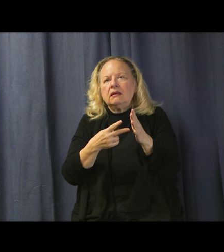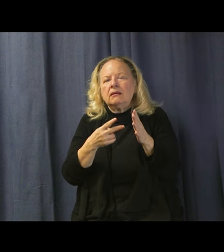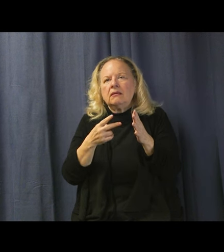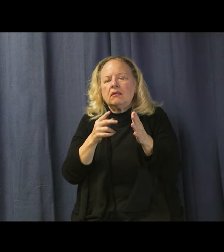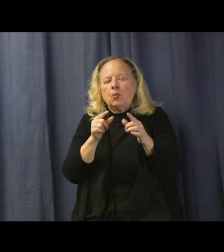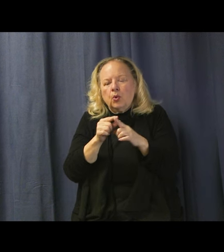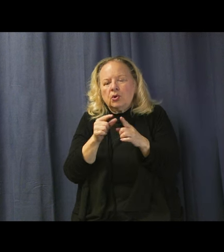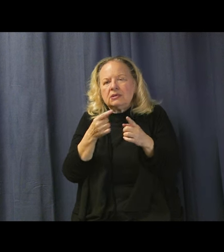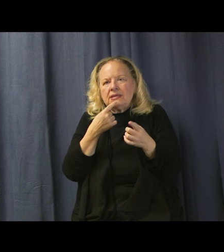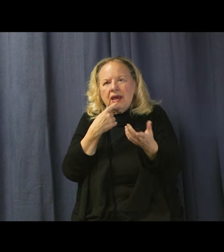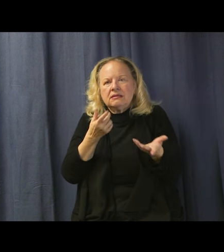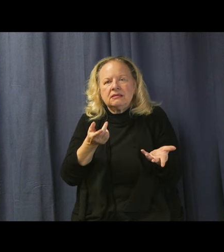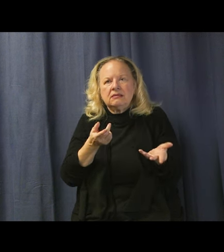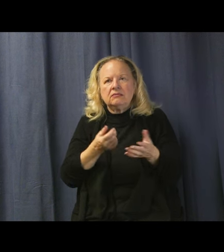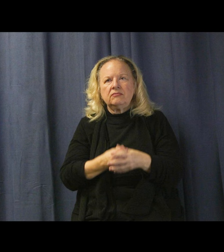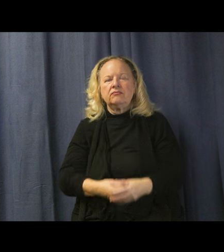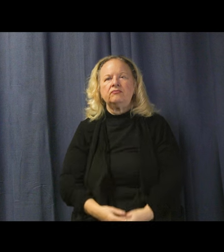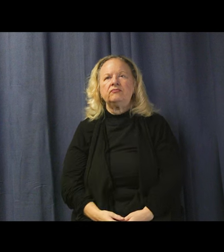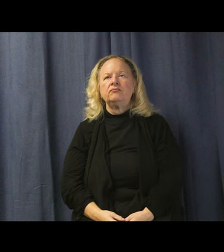Okay.